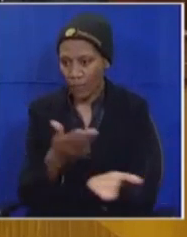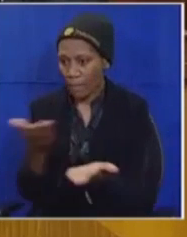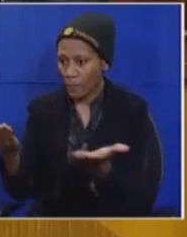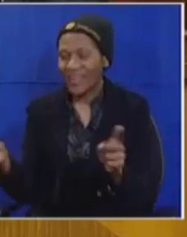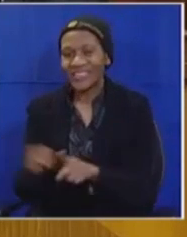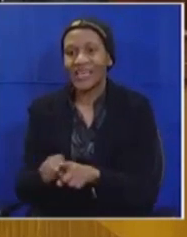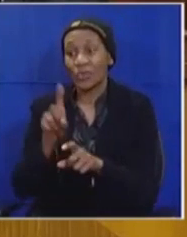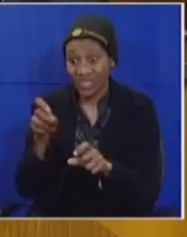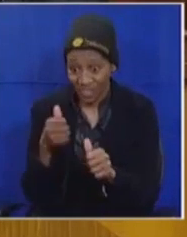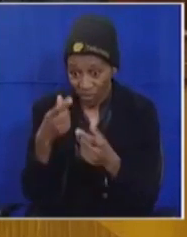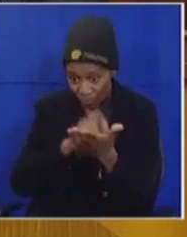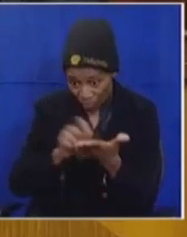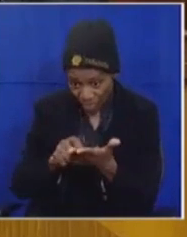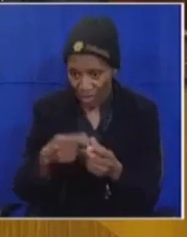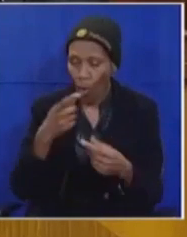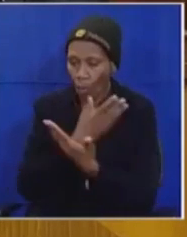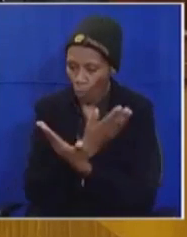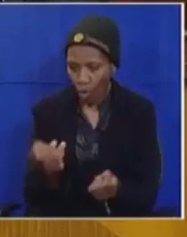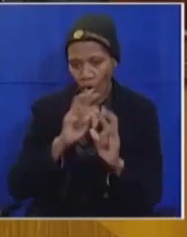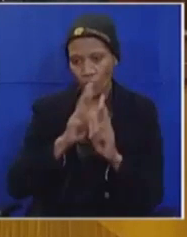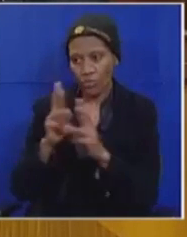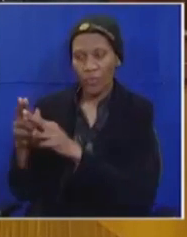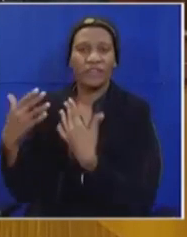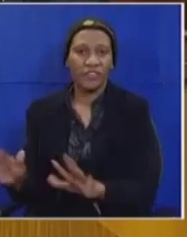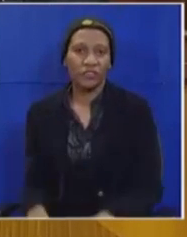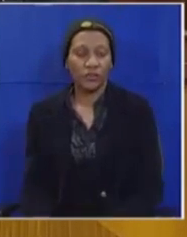questions. Honorable Groenewald, please go on.